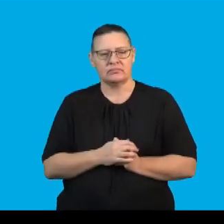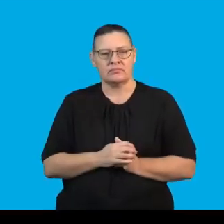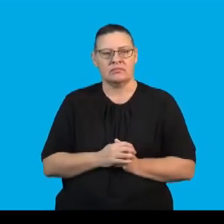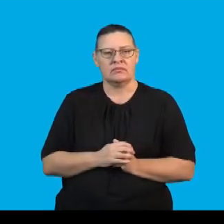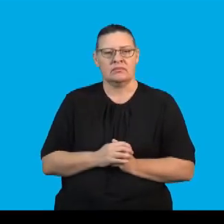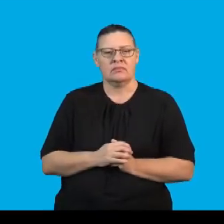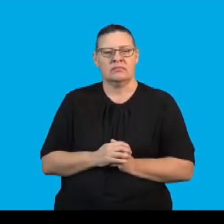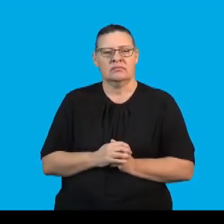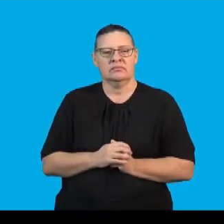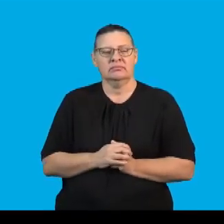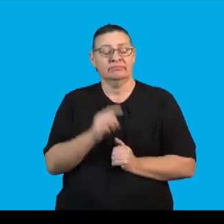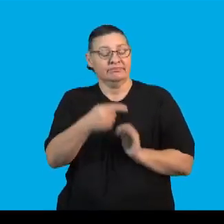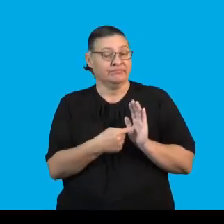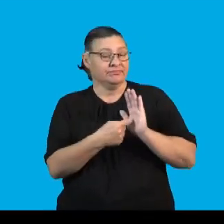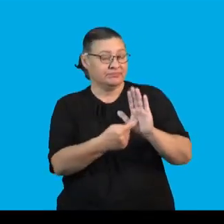this.